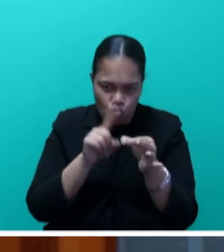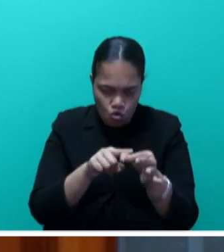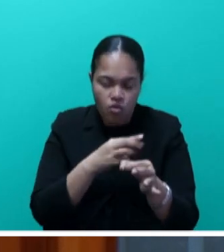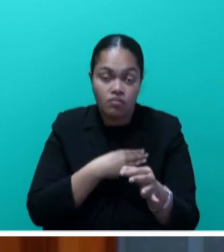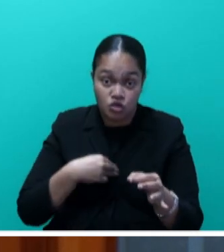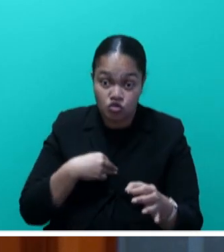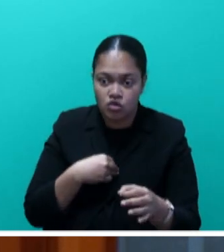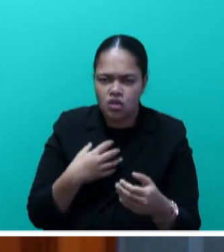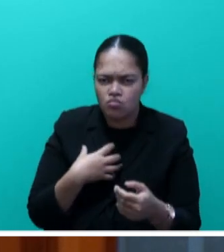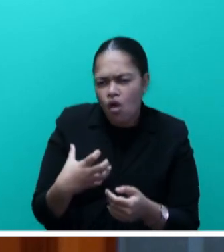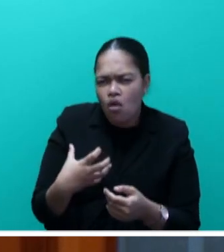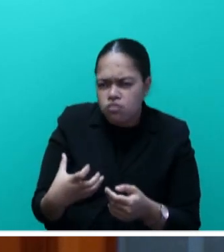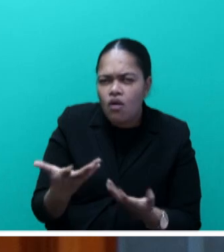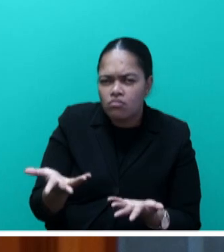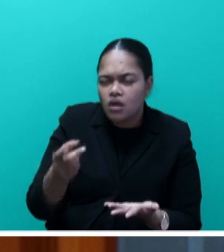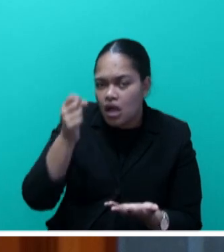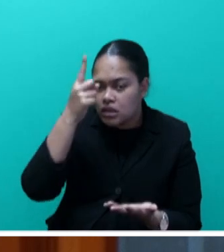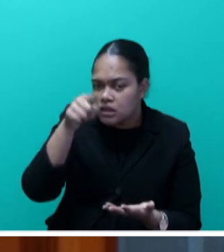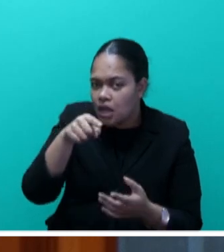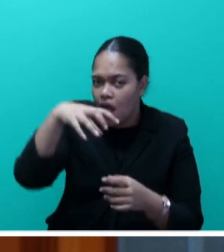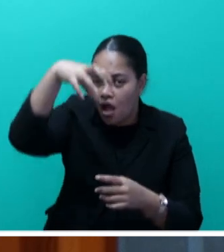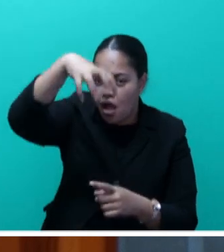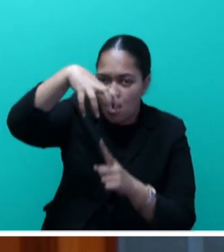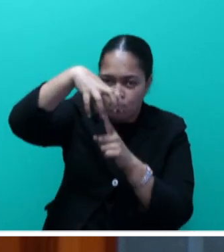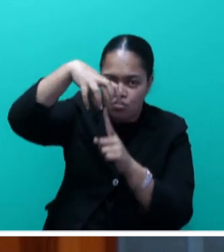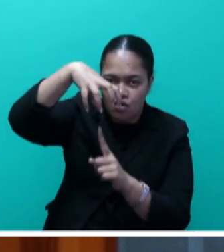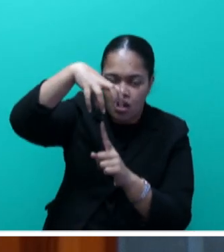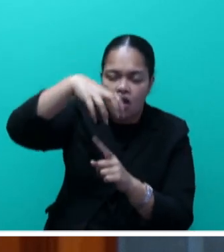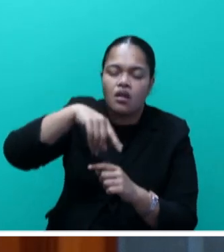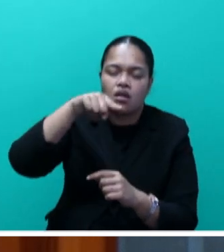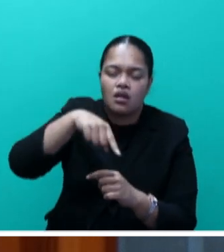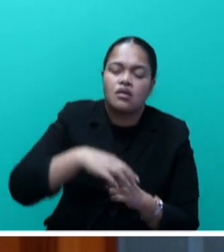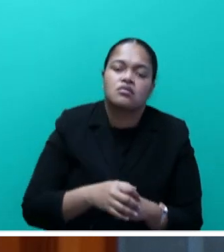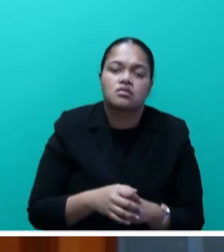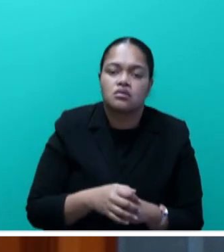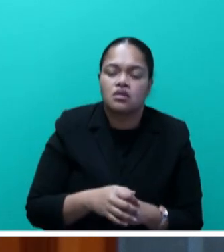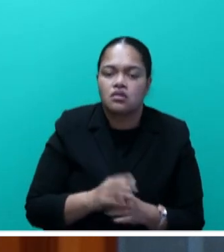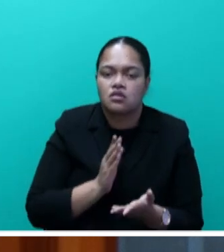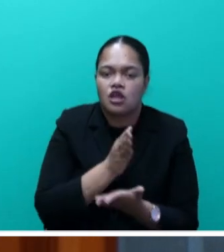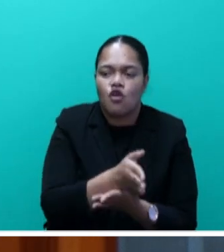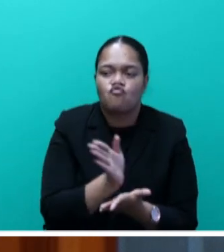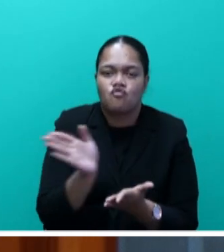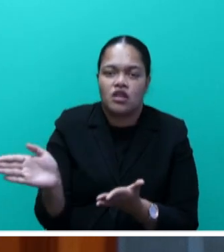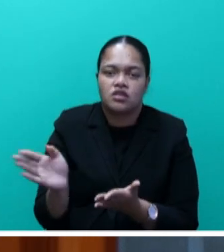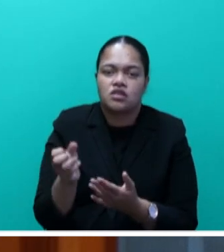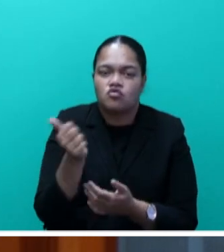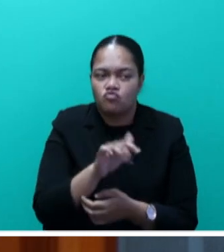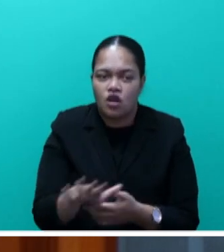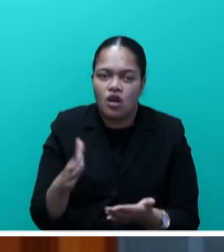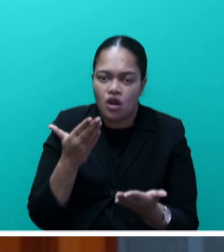further understands that this umbrella document will be anchored on a calculated direction which is grounded in